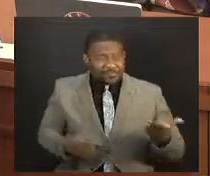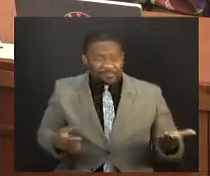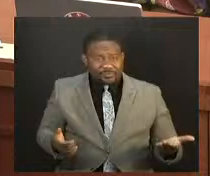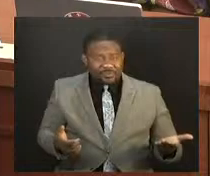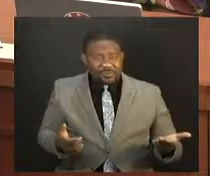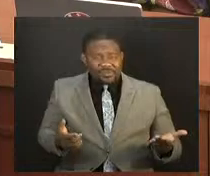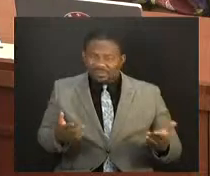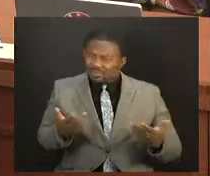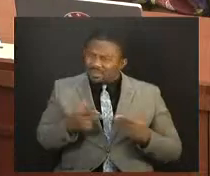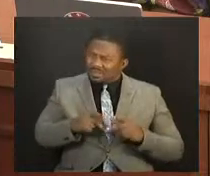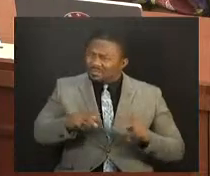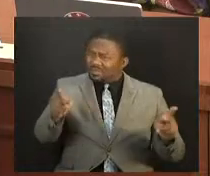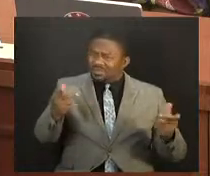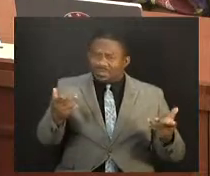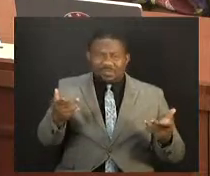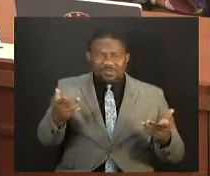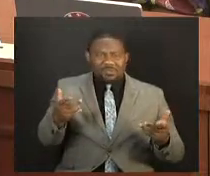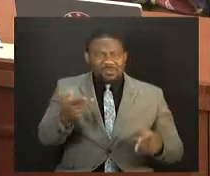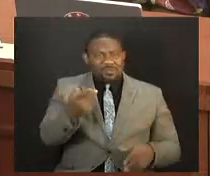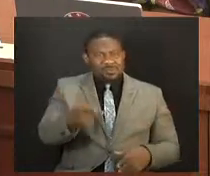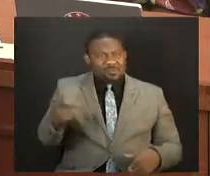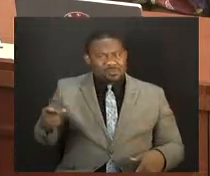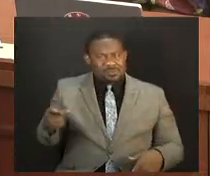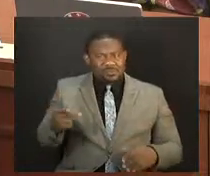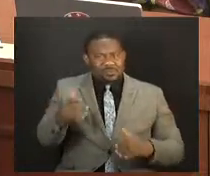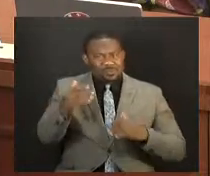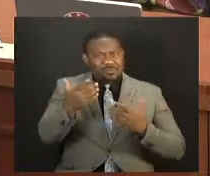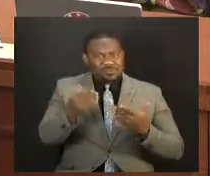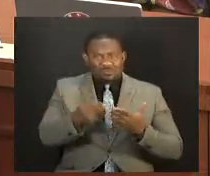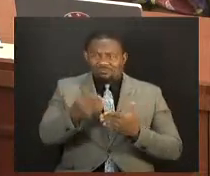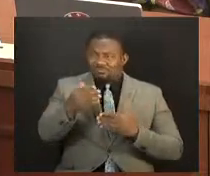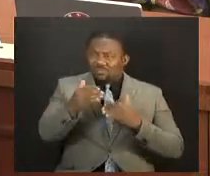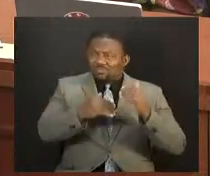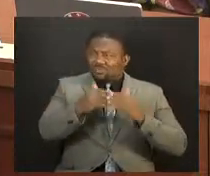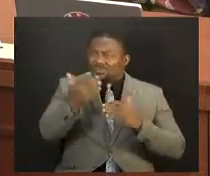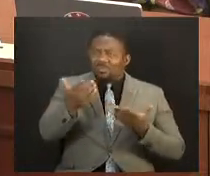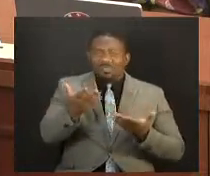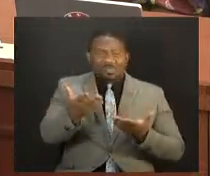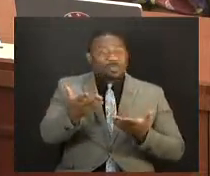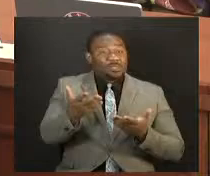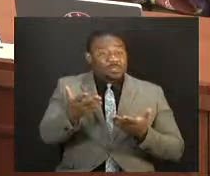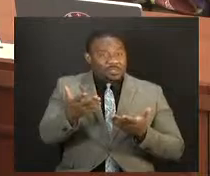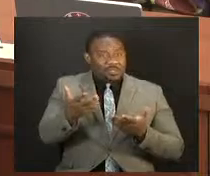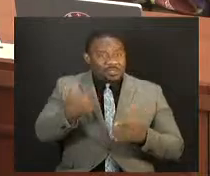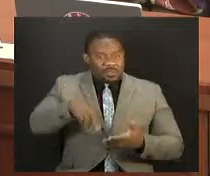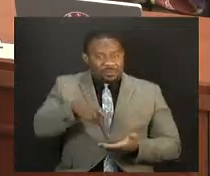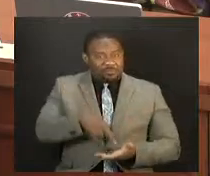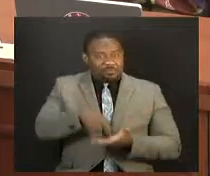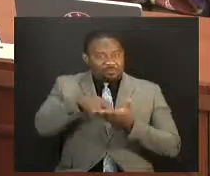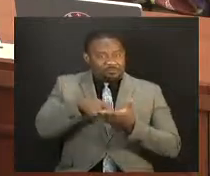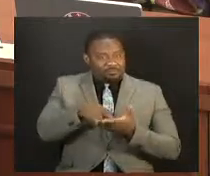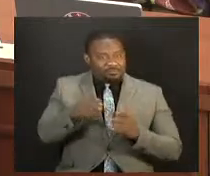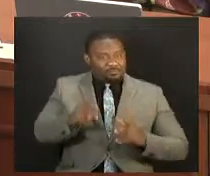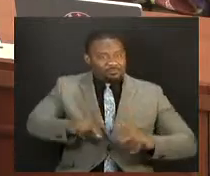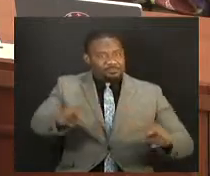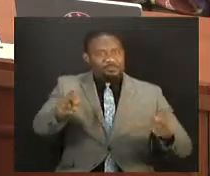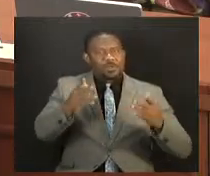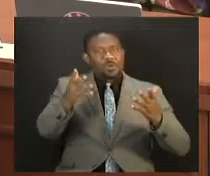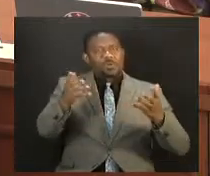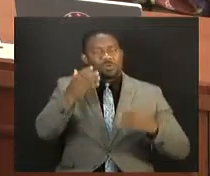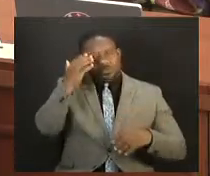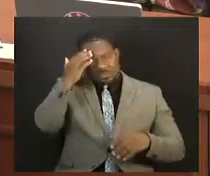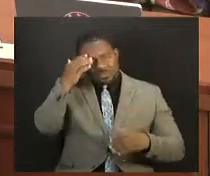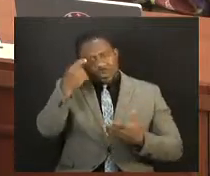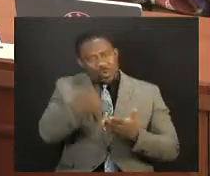asset. They use public money to procure it. And we represent the public here. And we want to know how much it